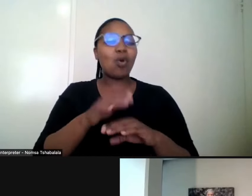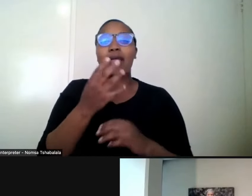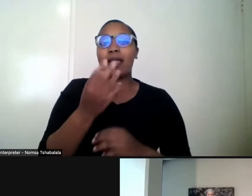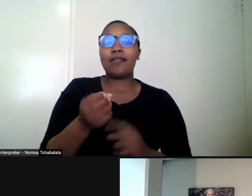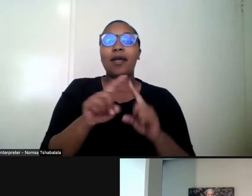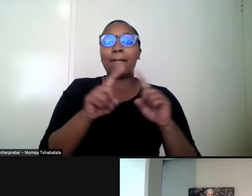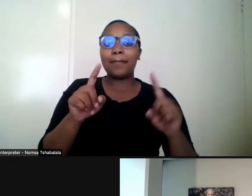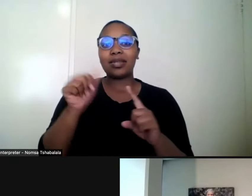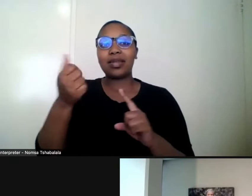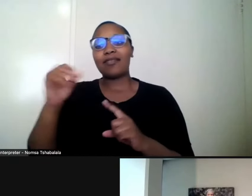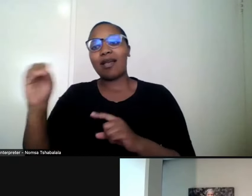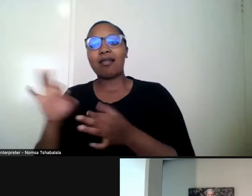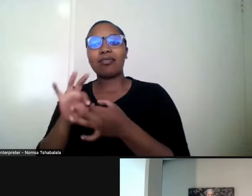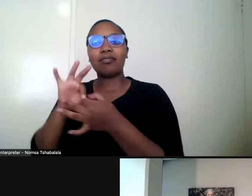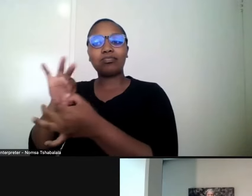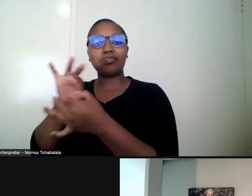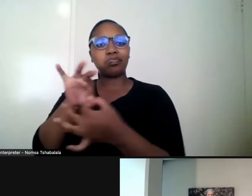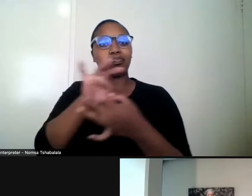do our best.